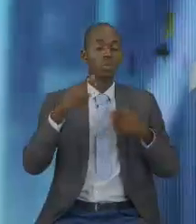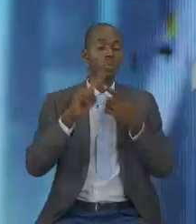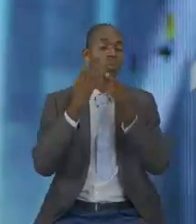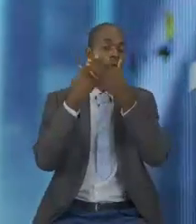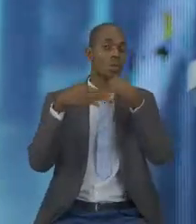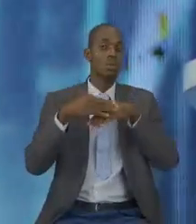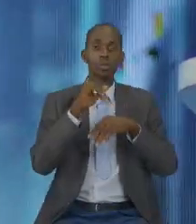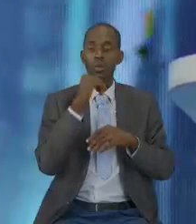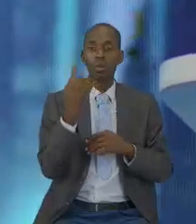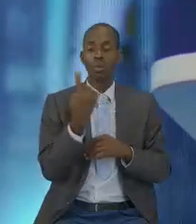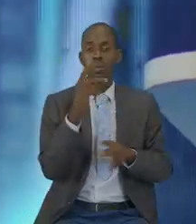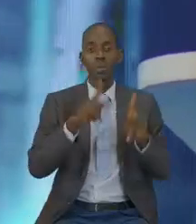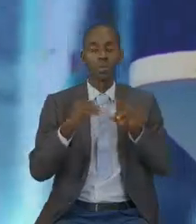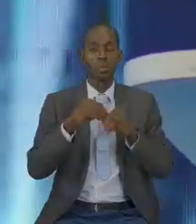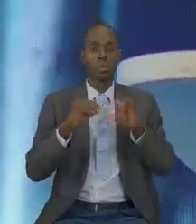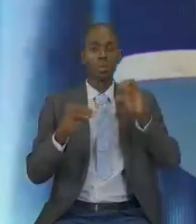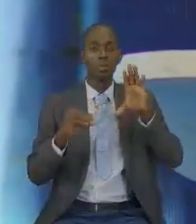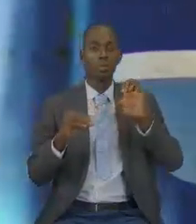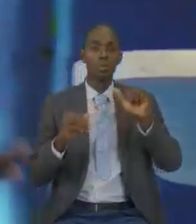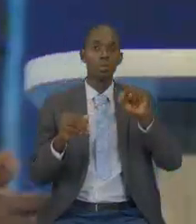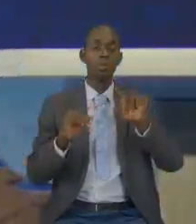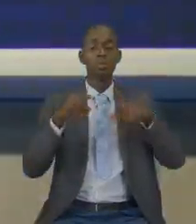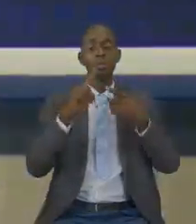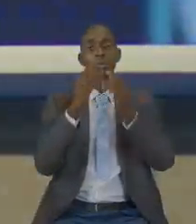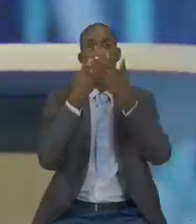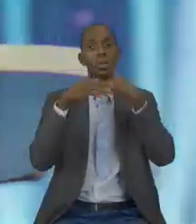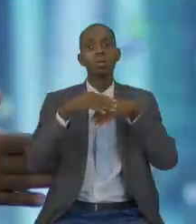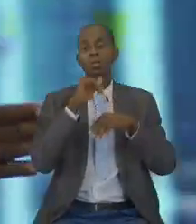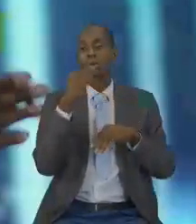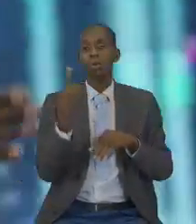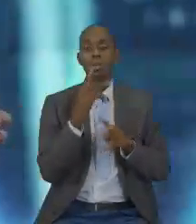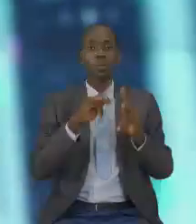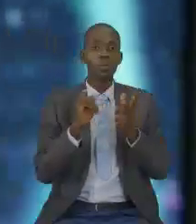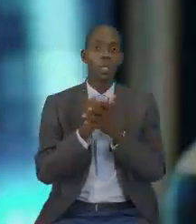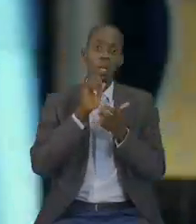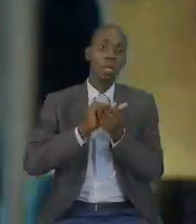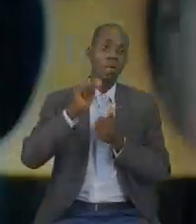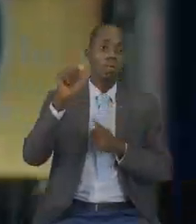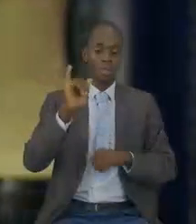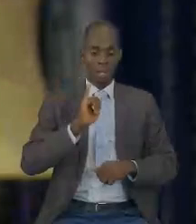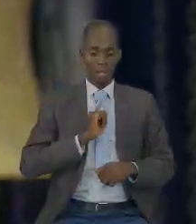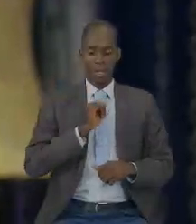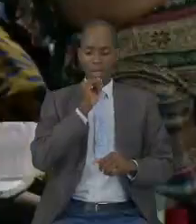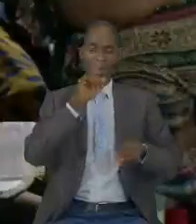heaven, not only people who are far away from me going to heaven, I am going